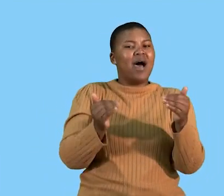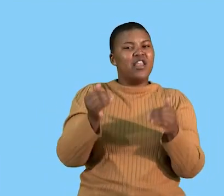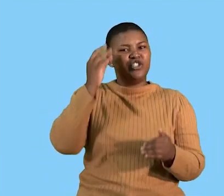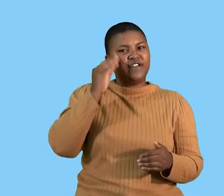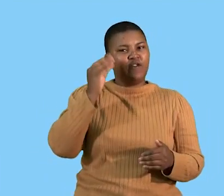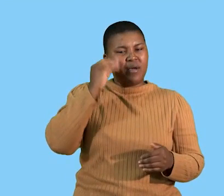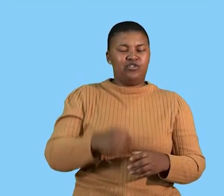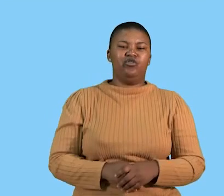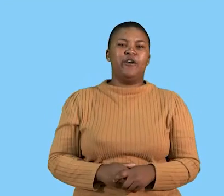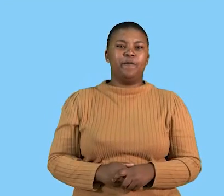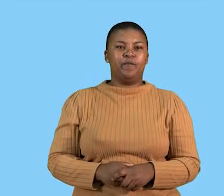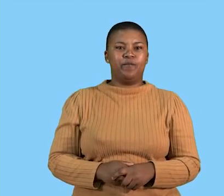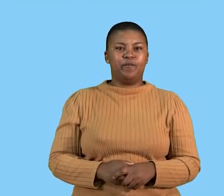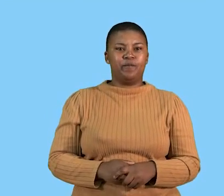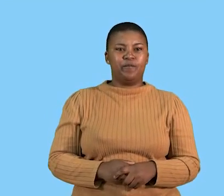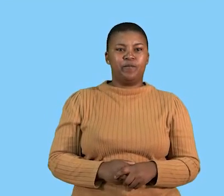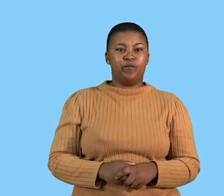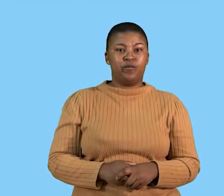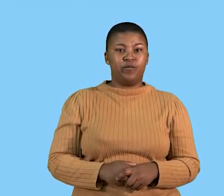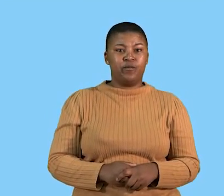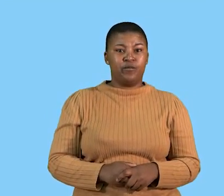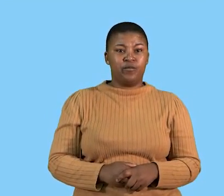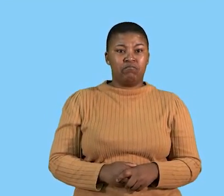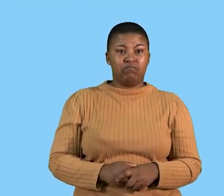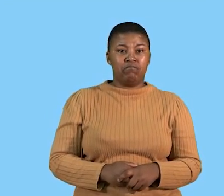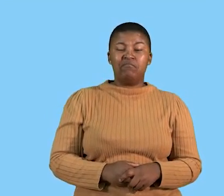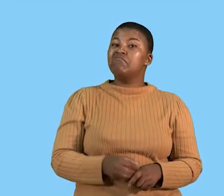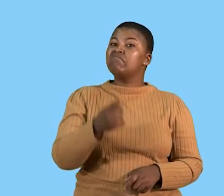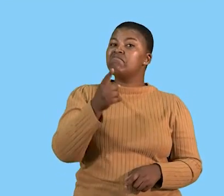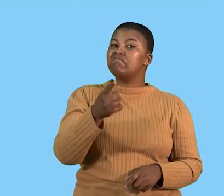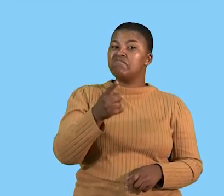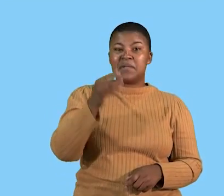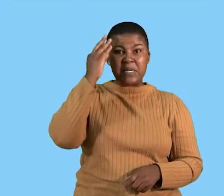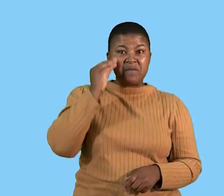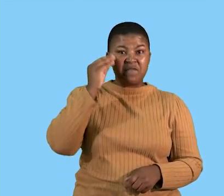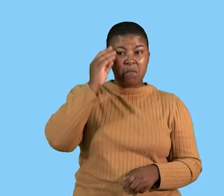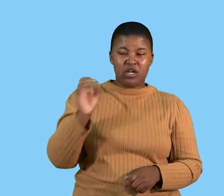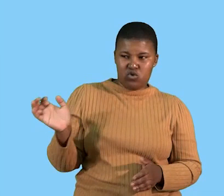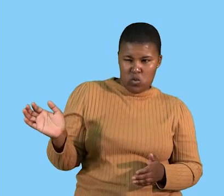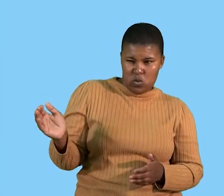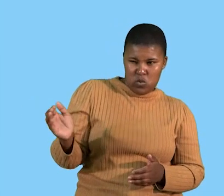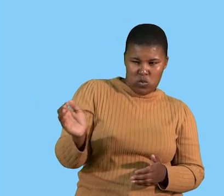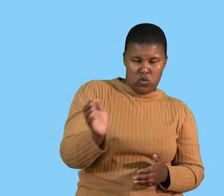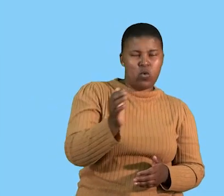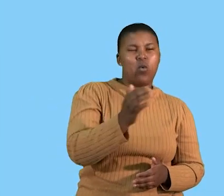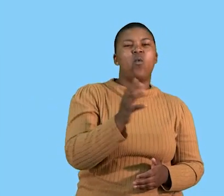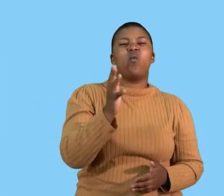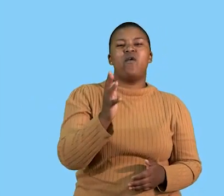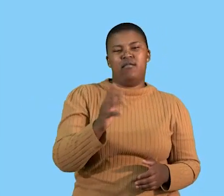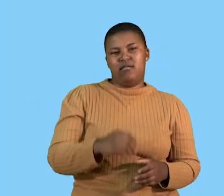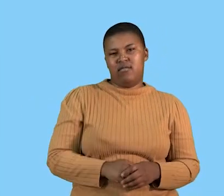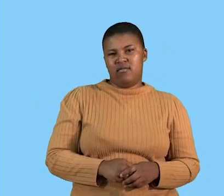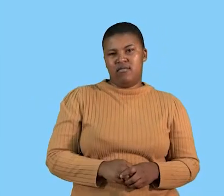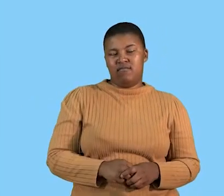information. They will also handle the information. That means that they will collect all the